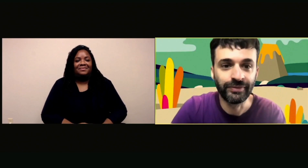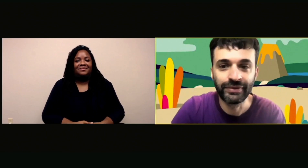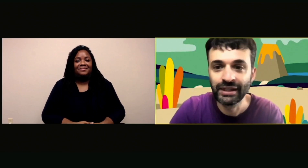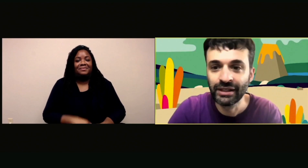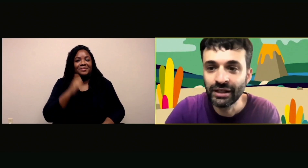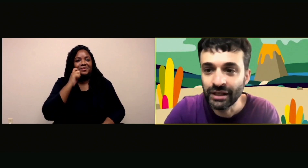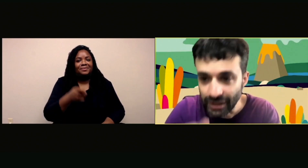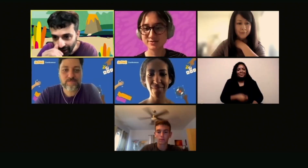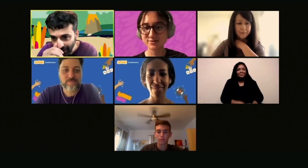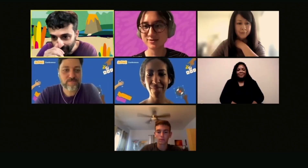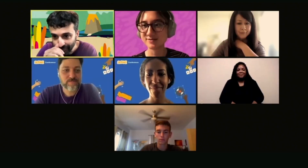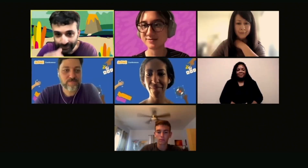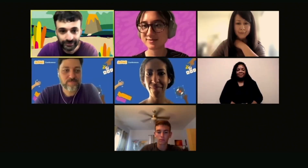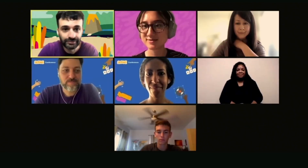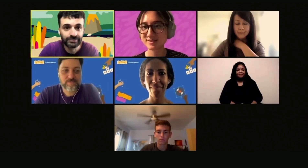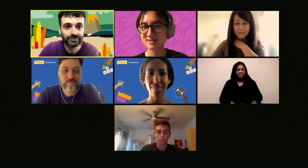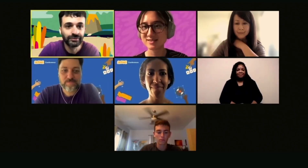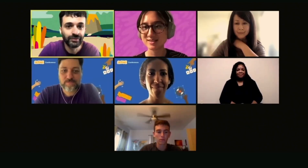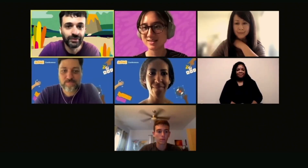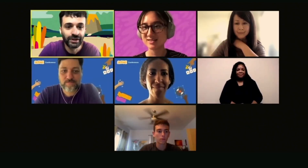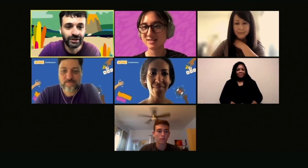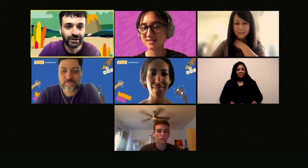Cool.